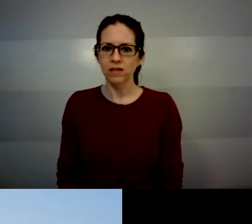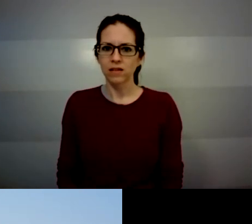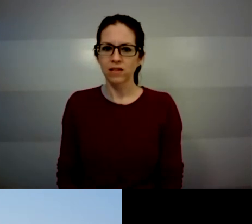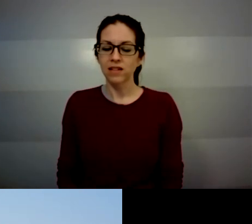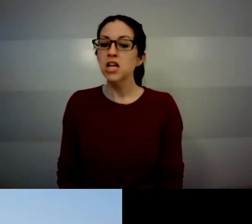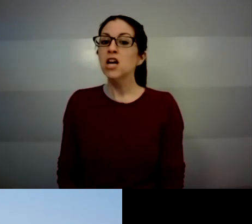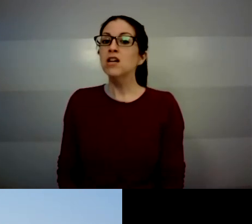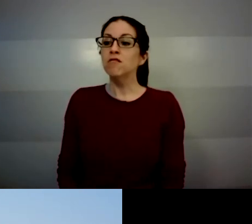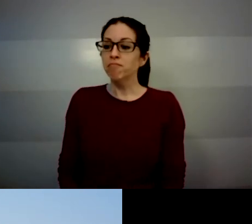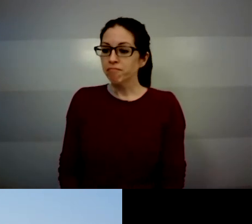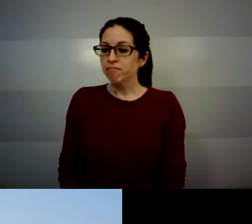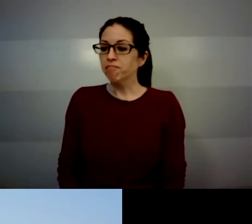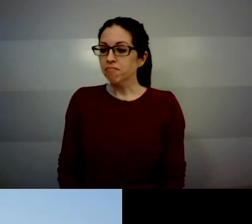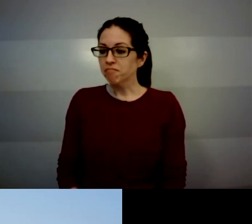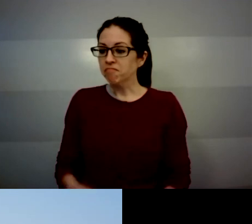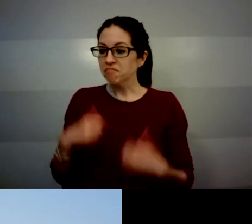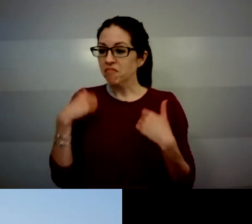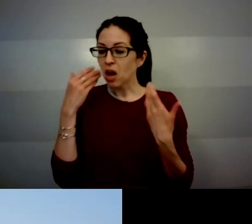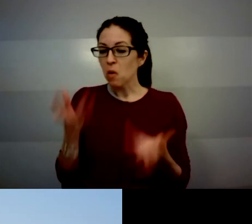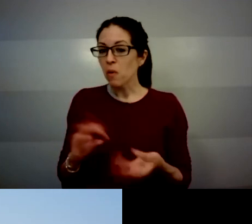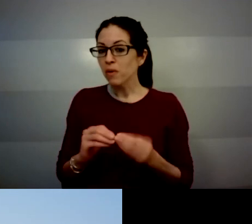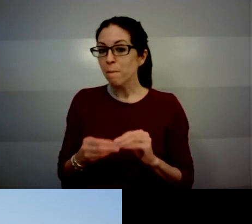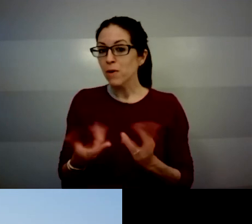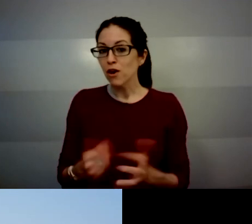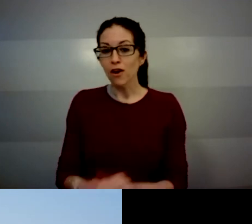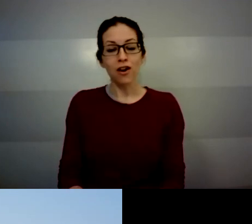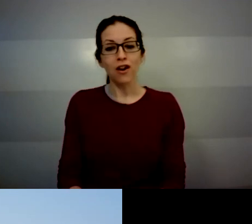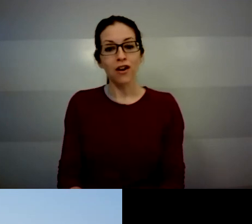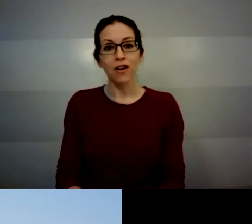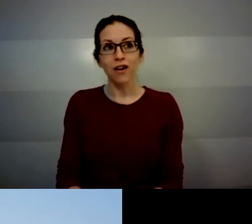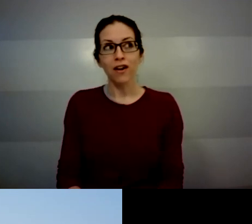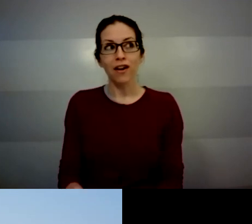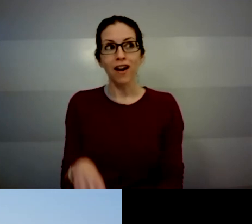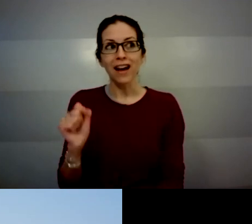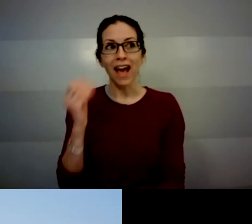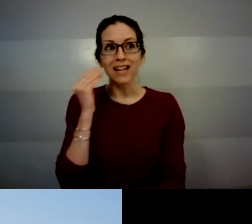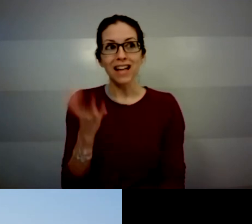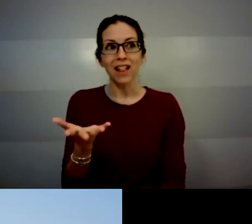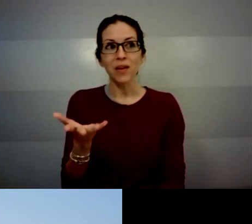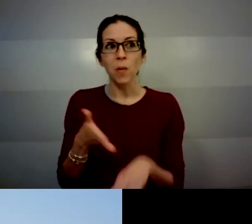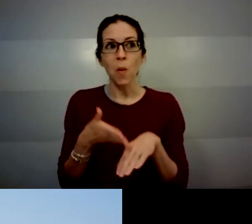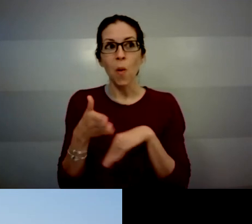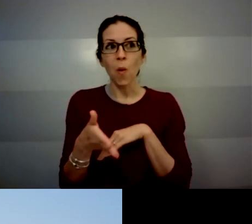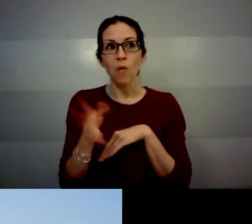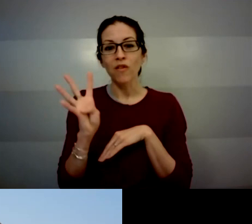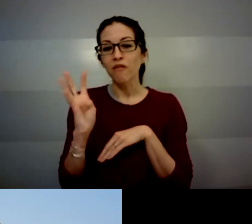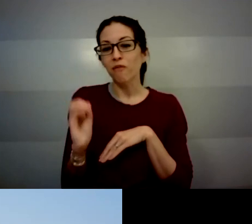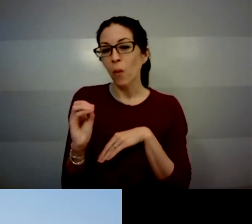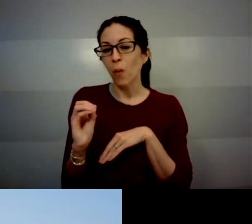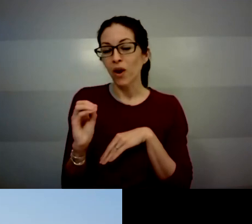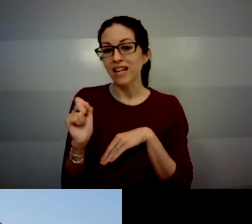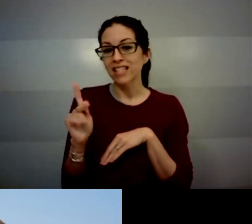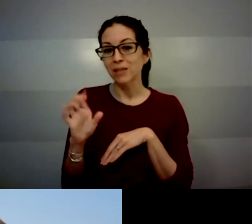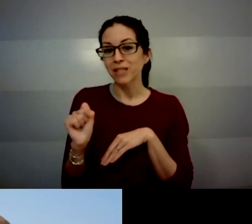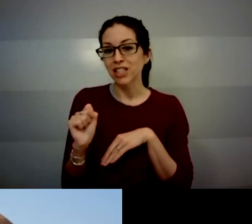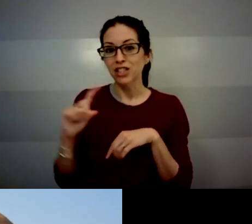I'm not sure what the number is. I can tell you that there are over 40 species of migratory